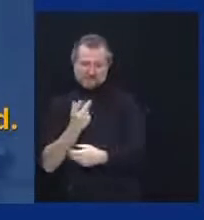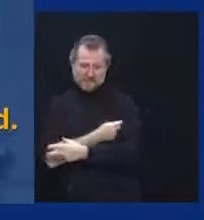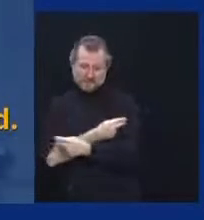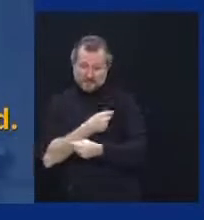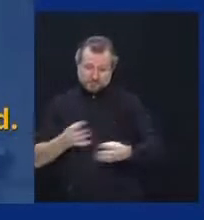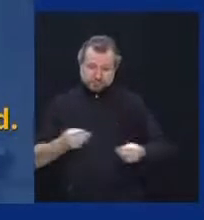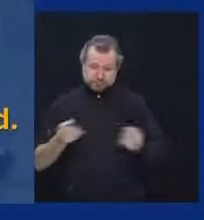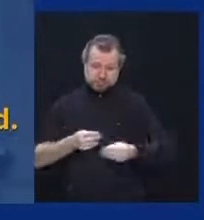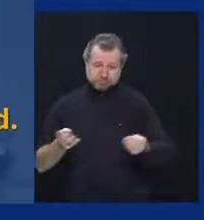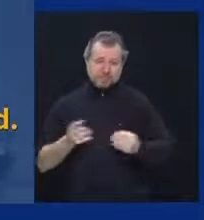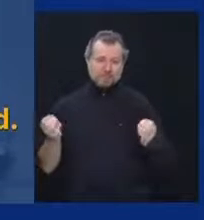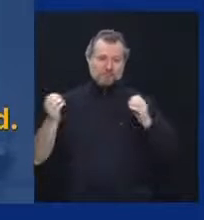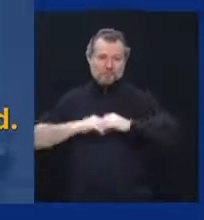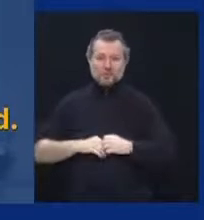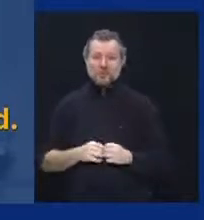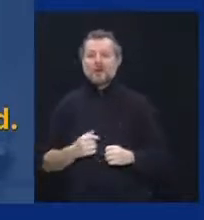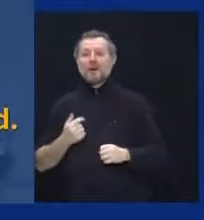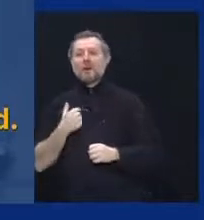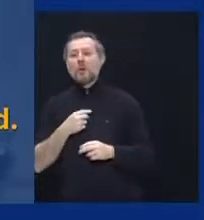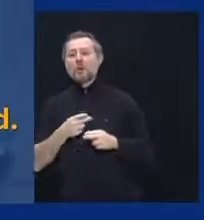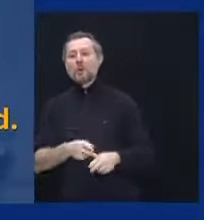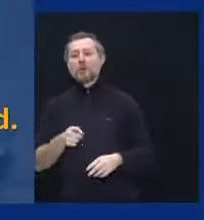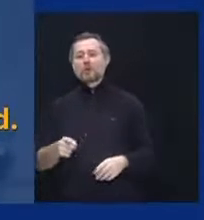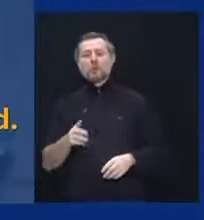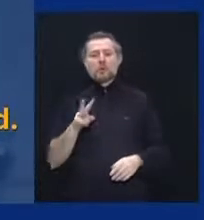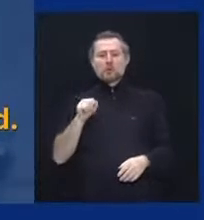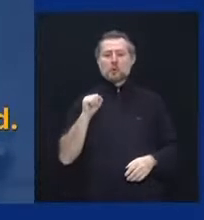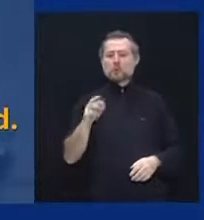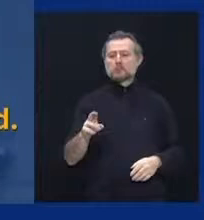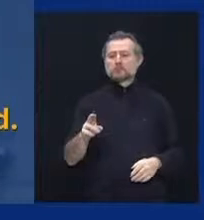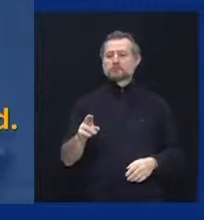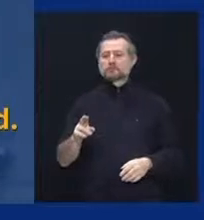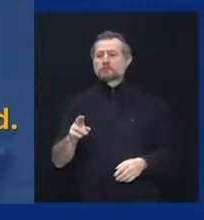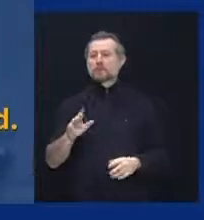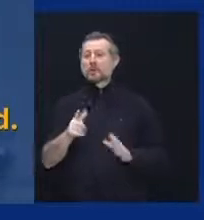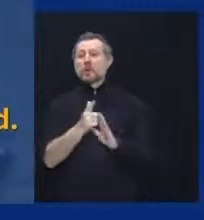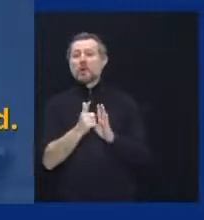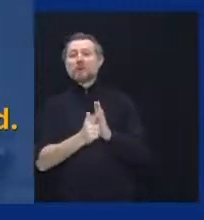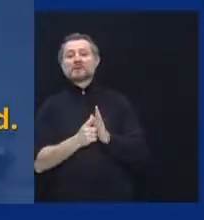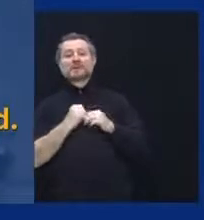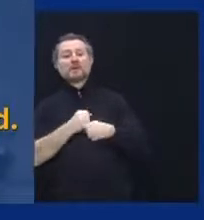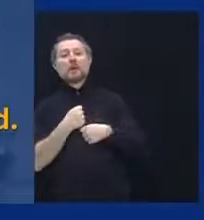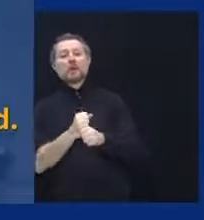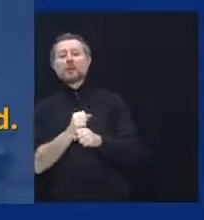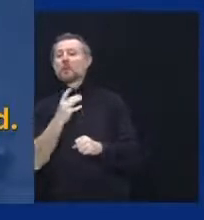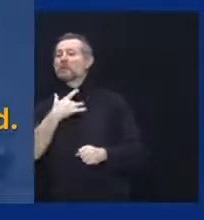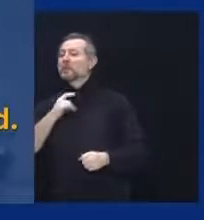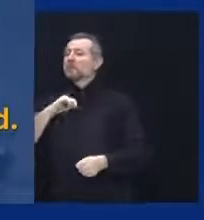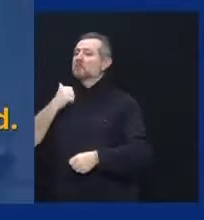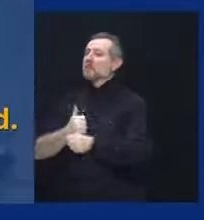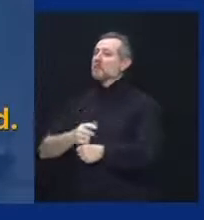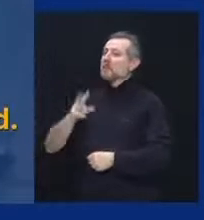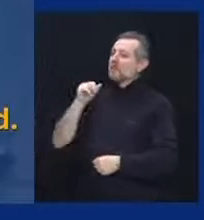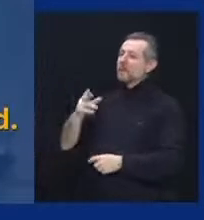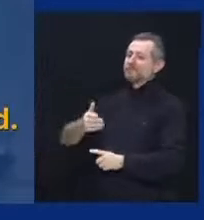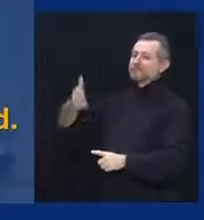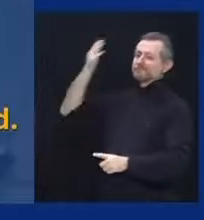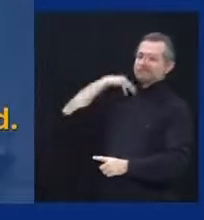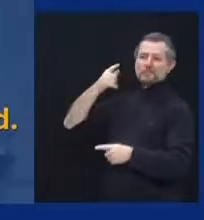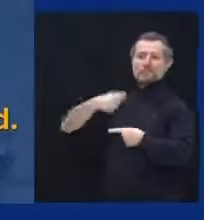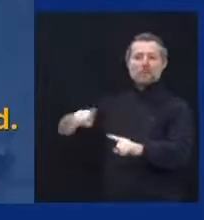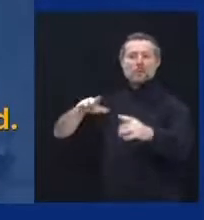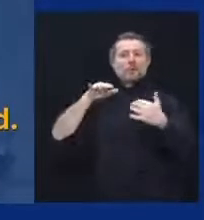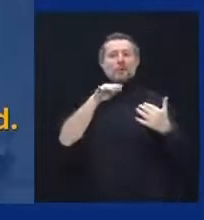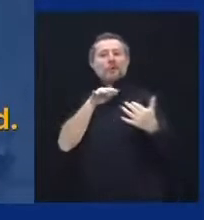This is a war. The Defense Production Act was used in wartime. That's what the previous administration said to me. Well, that's for